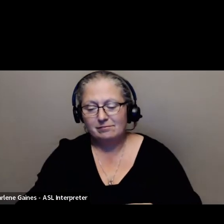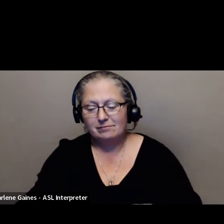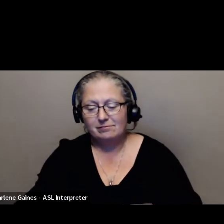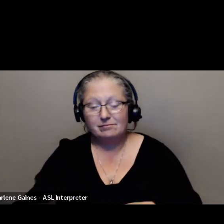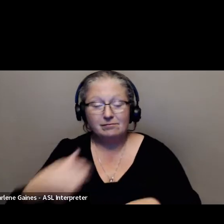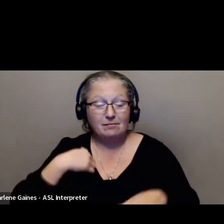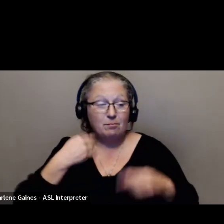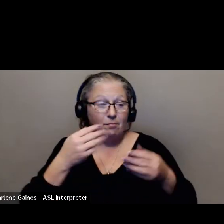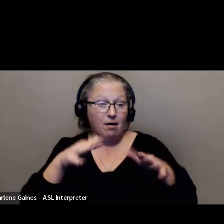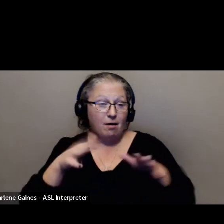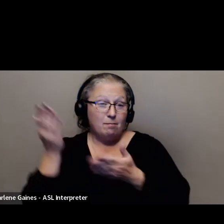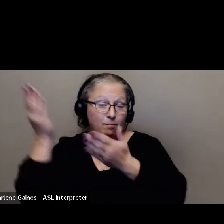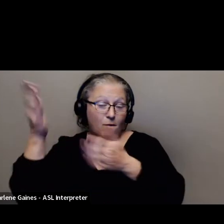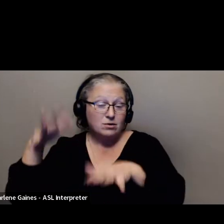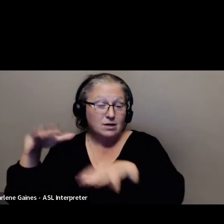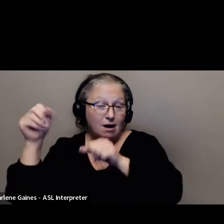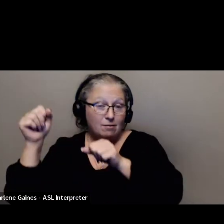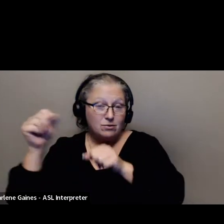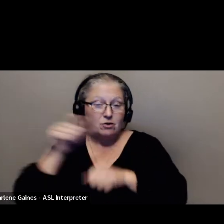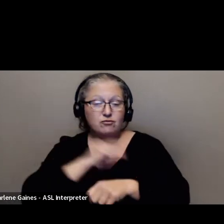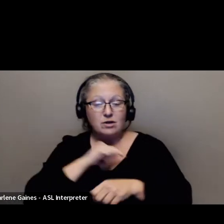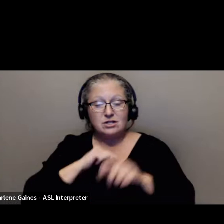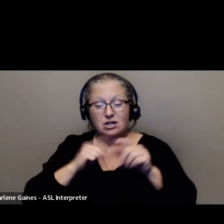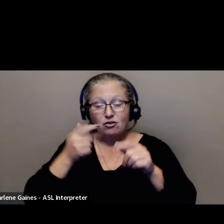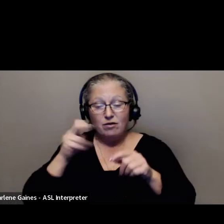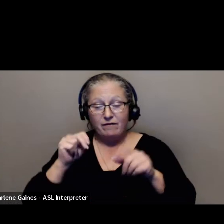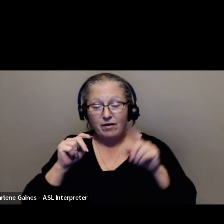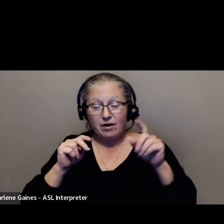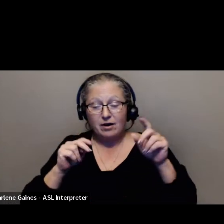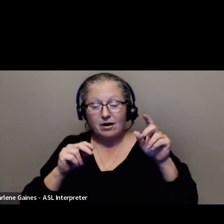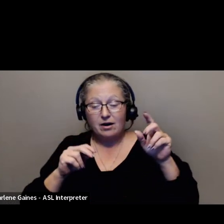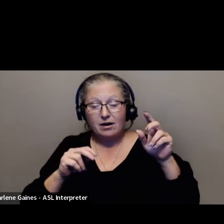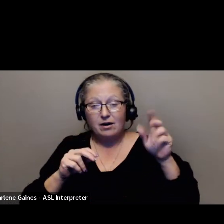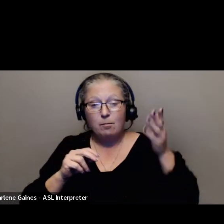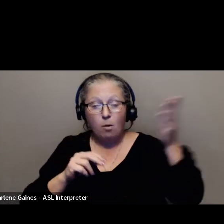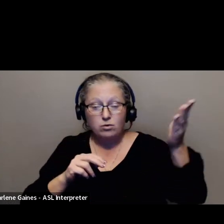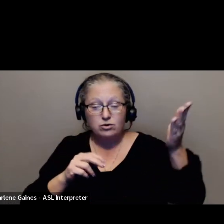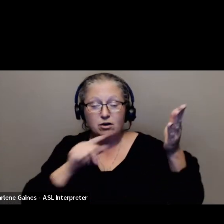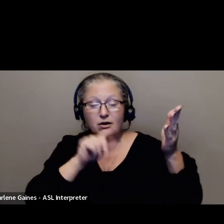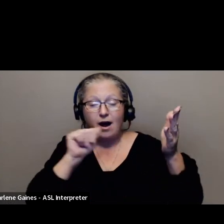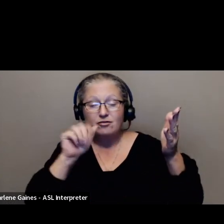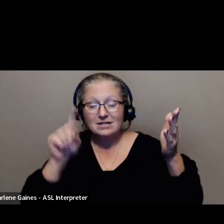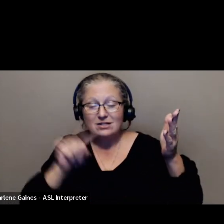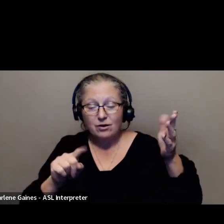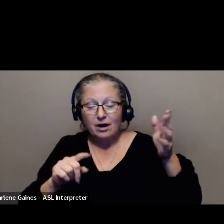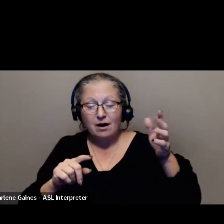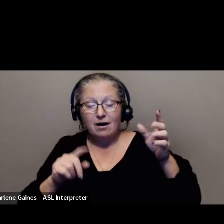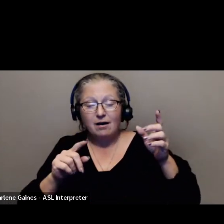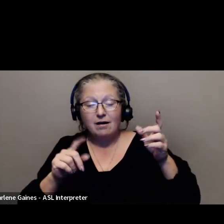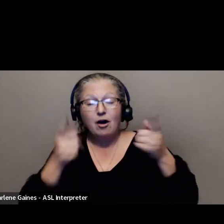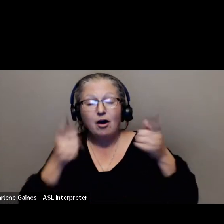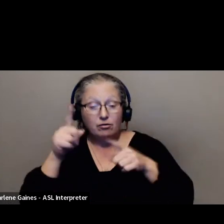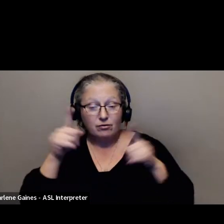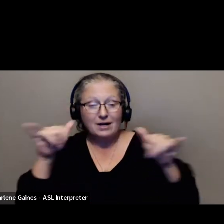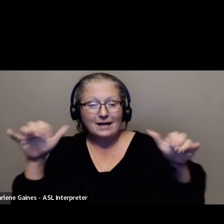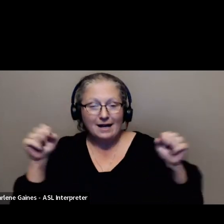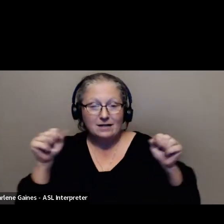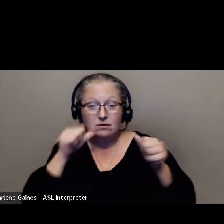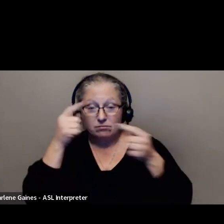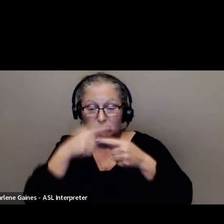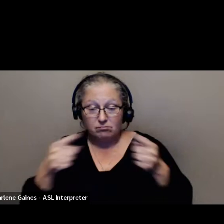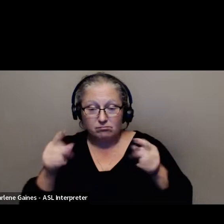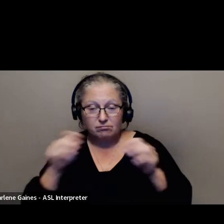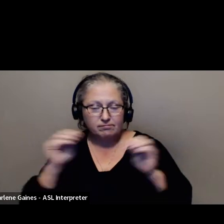There's a motion. Okay, motion made by Trustee Griffin, seconded by Trustee Andrade Zuniga. All those in favor, please say aye. Aye. Any